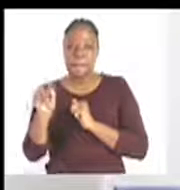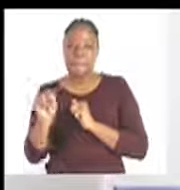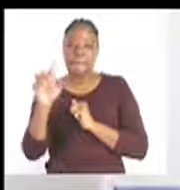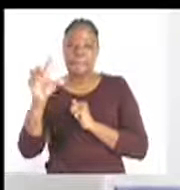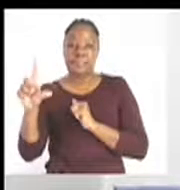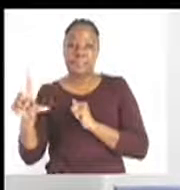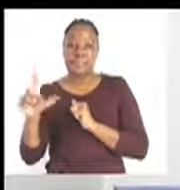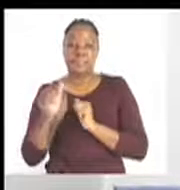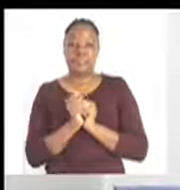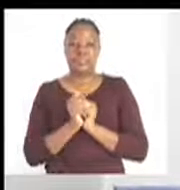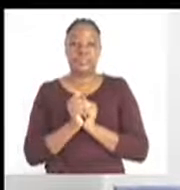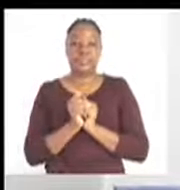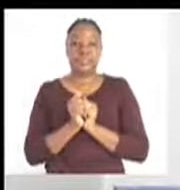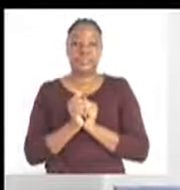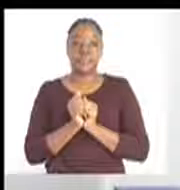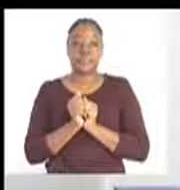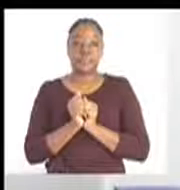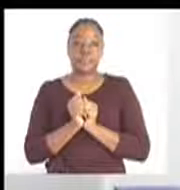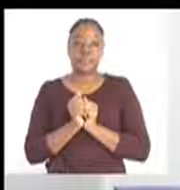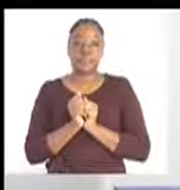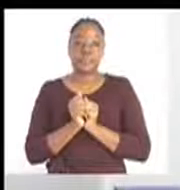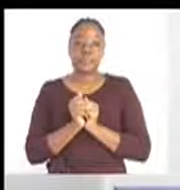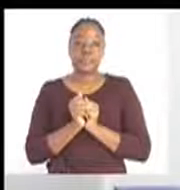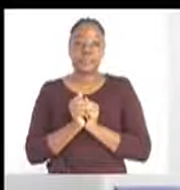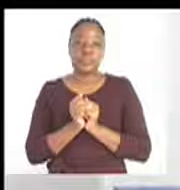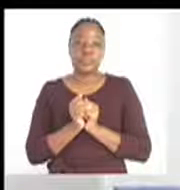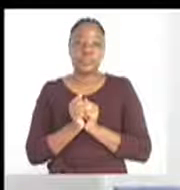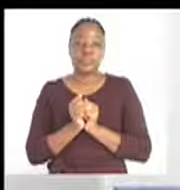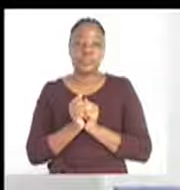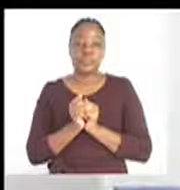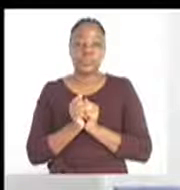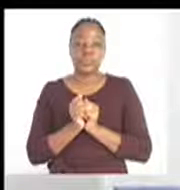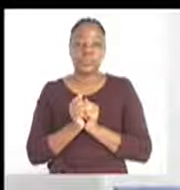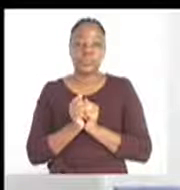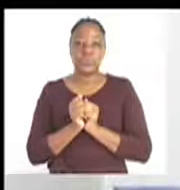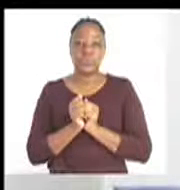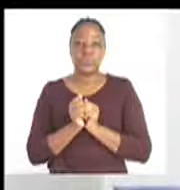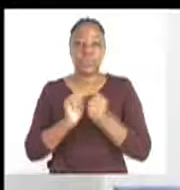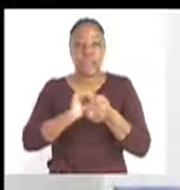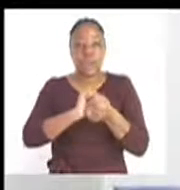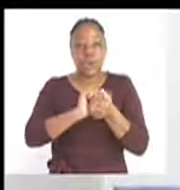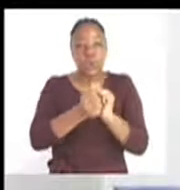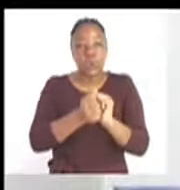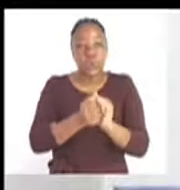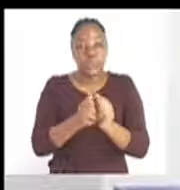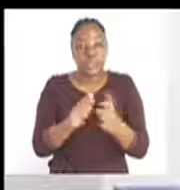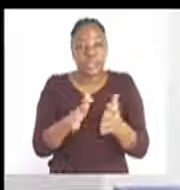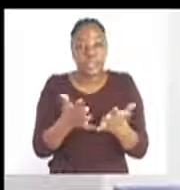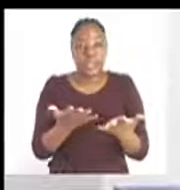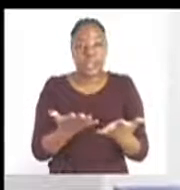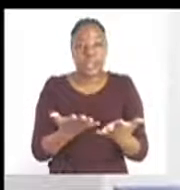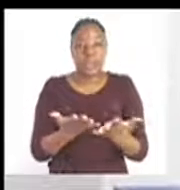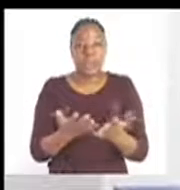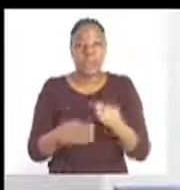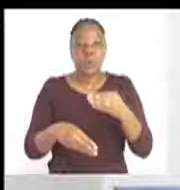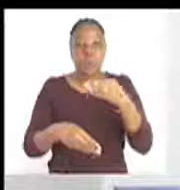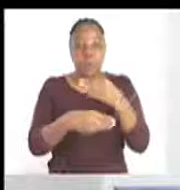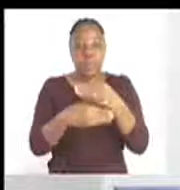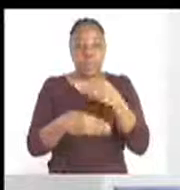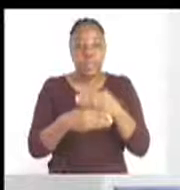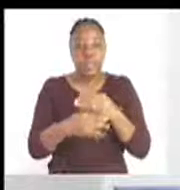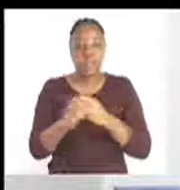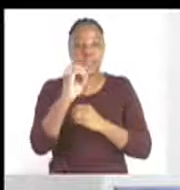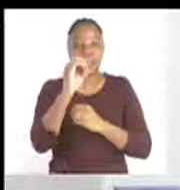to change 1 liter into 1,000 milliliters, I have to add 3 zeros. 1,